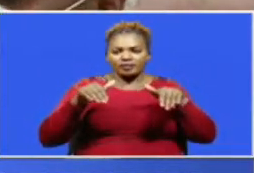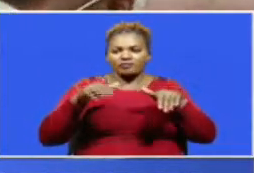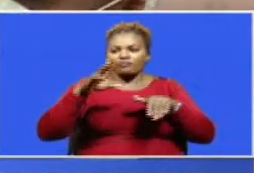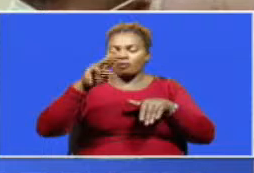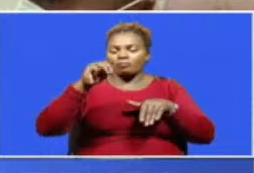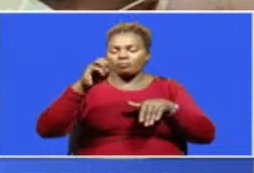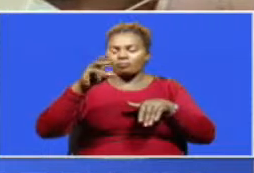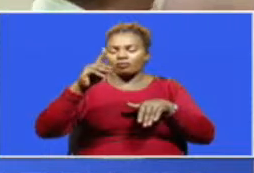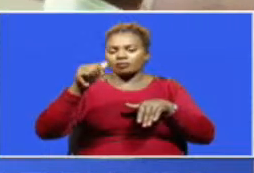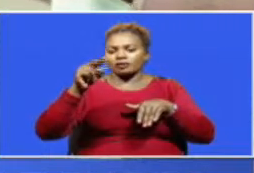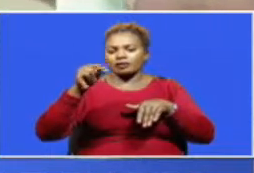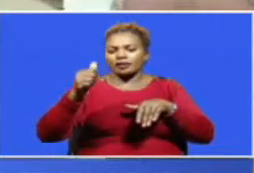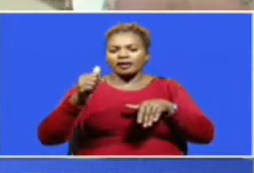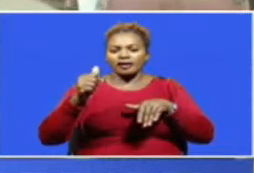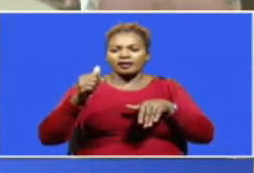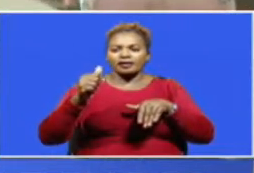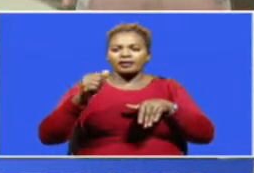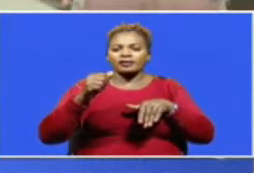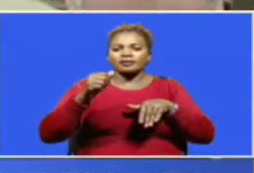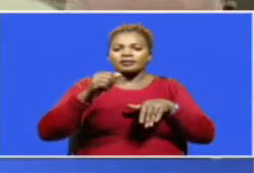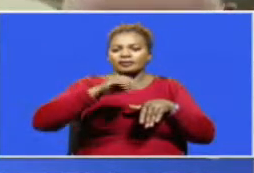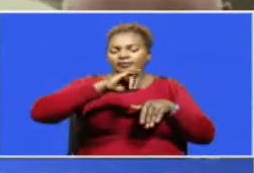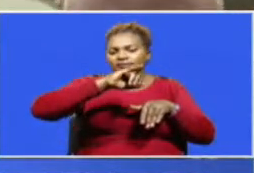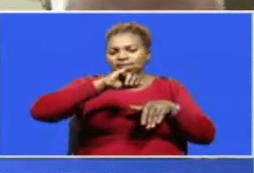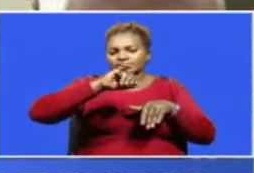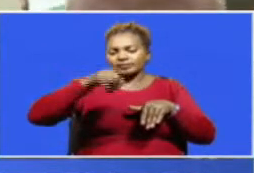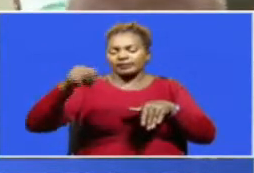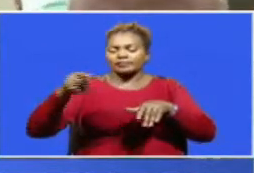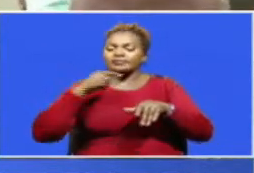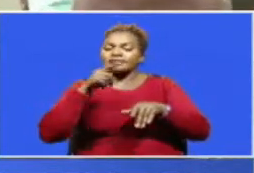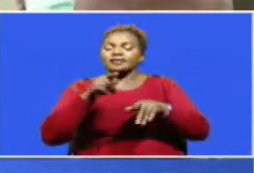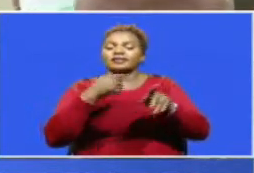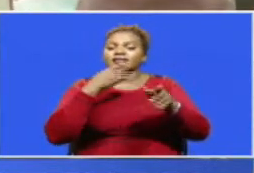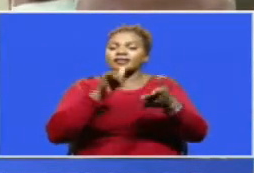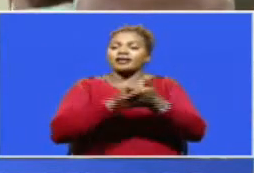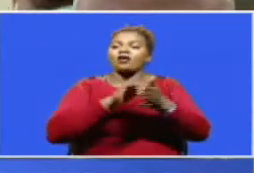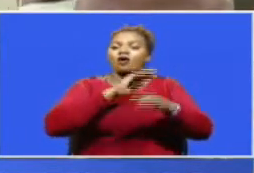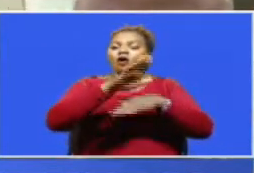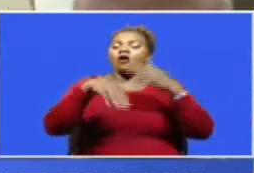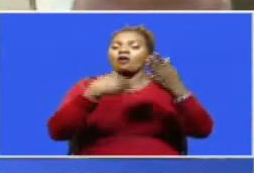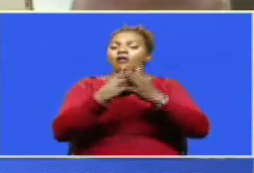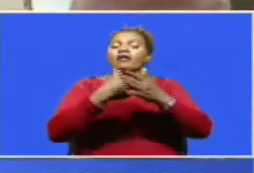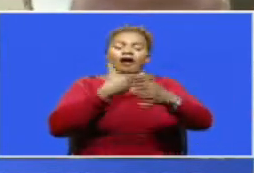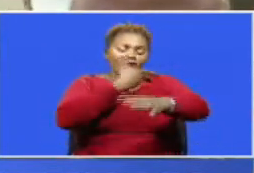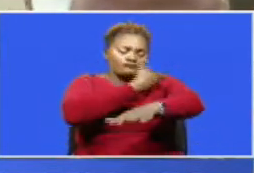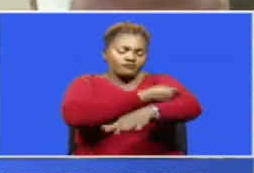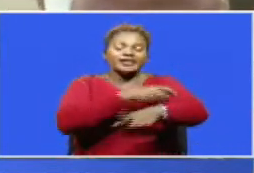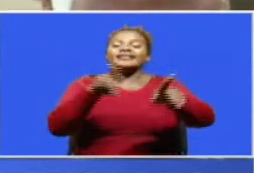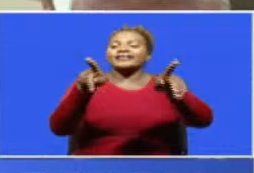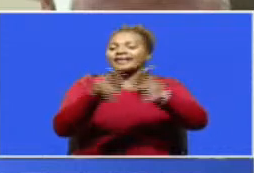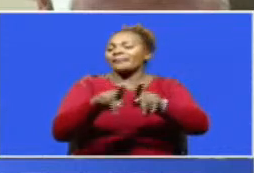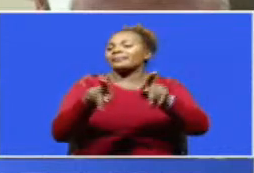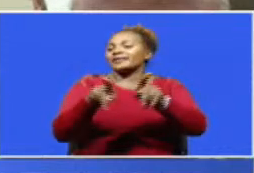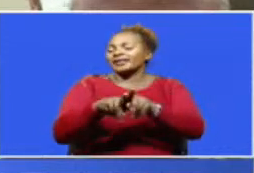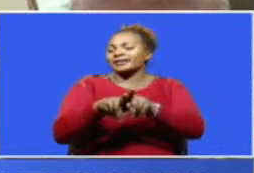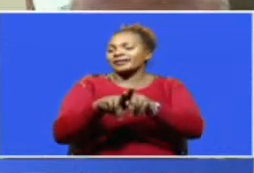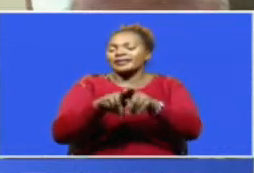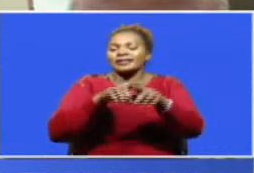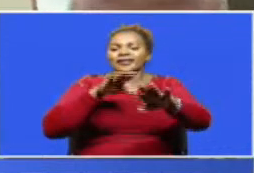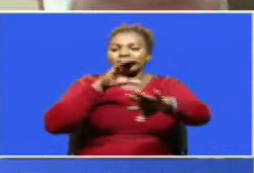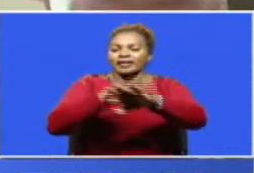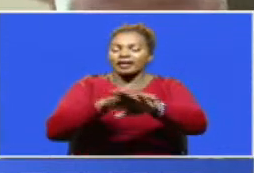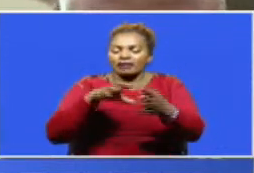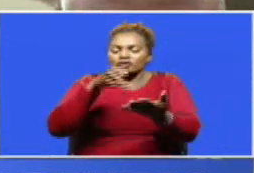Moderna, Johnson, and we've insisted that all these vaccines are the same. We have not reached